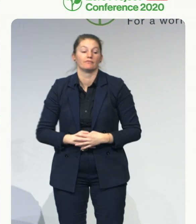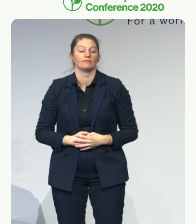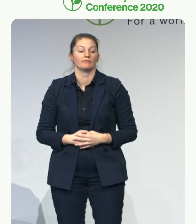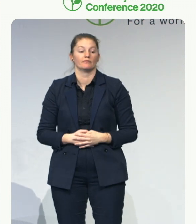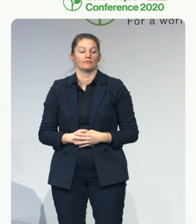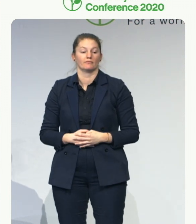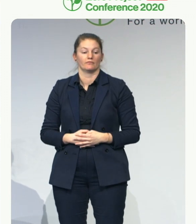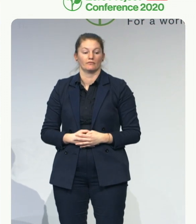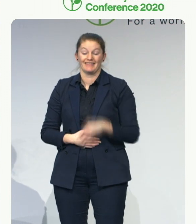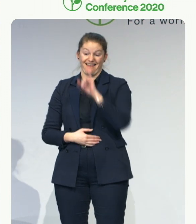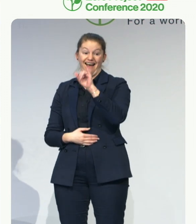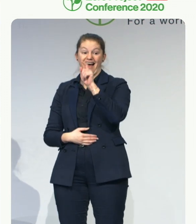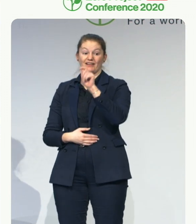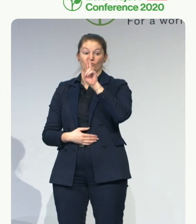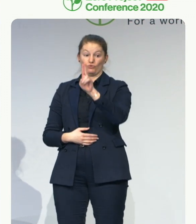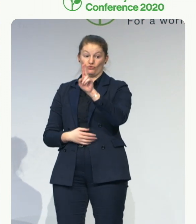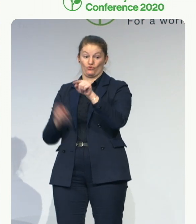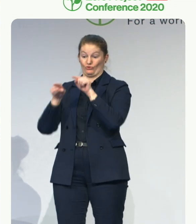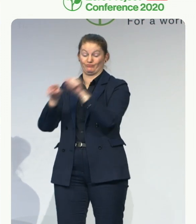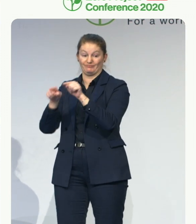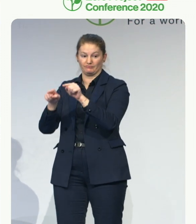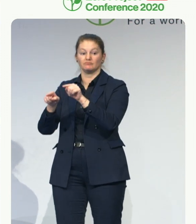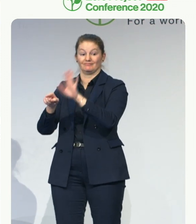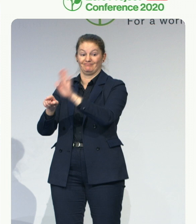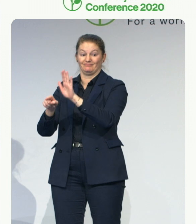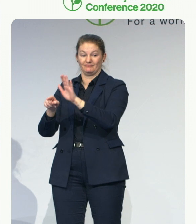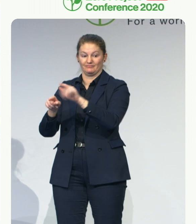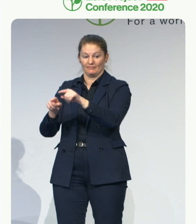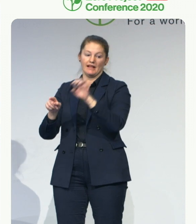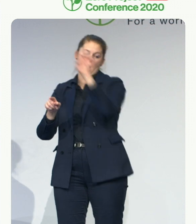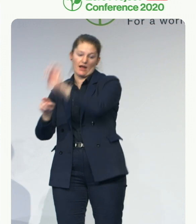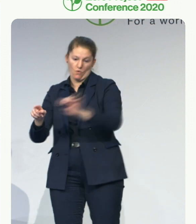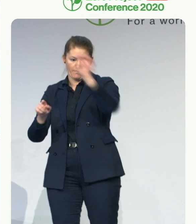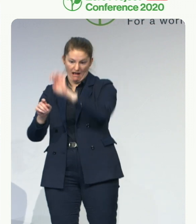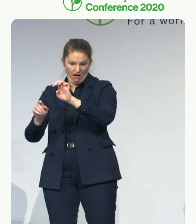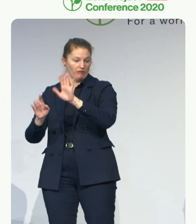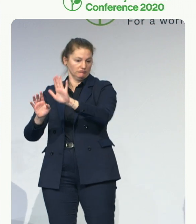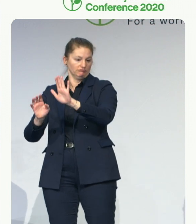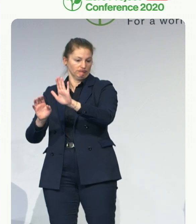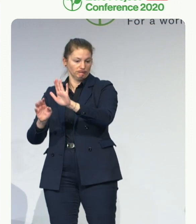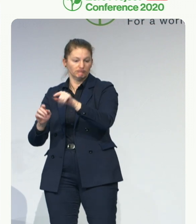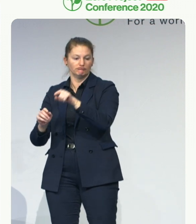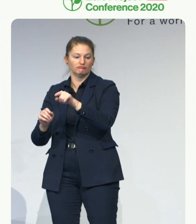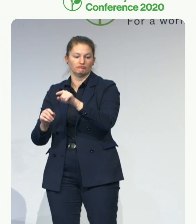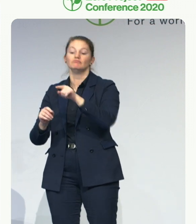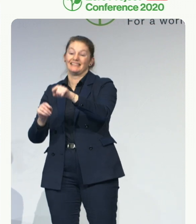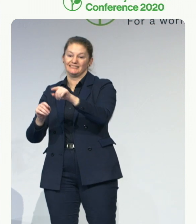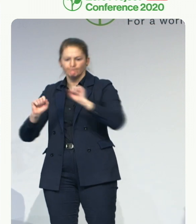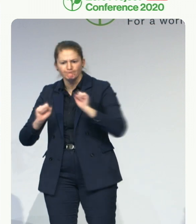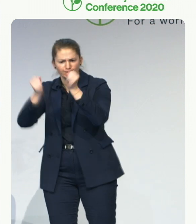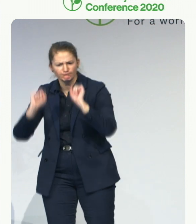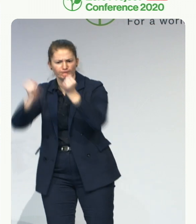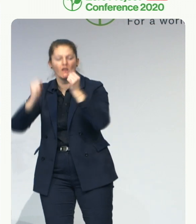ITU Regional Initiative for Europe on ICT Accessibility. The second area is